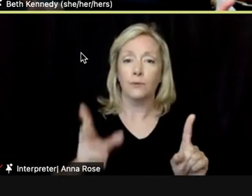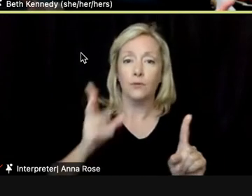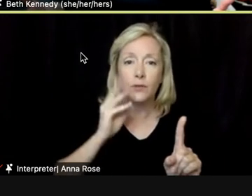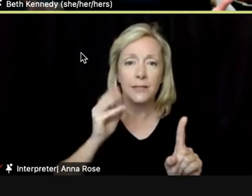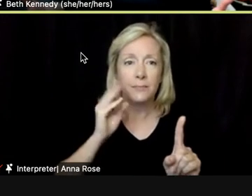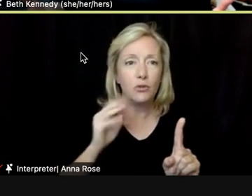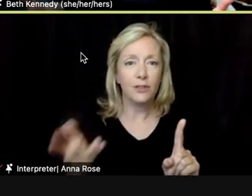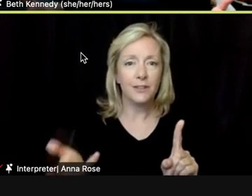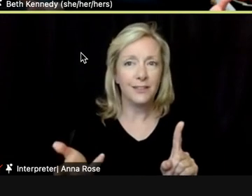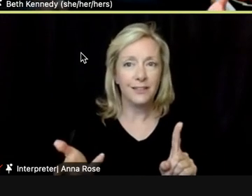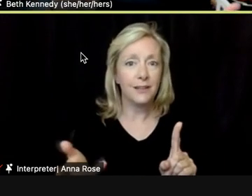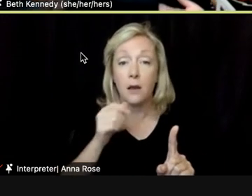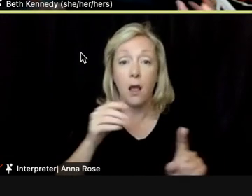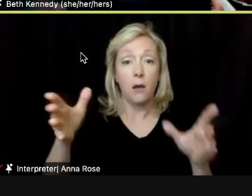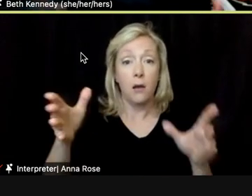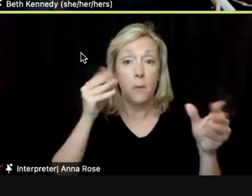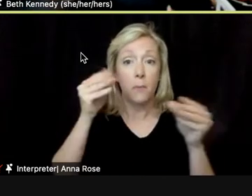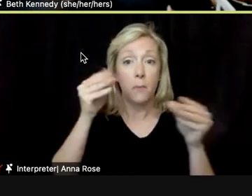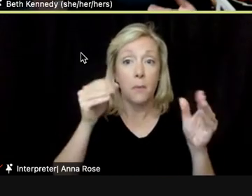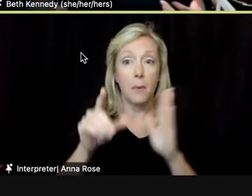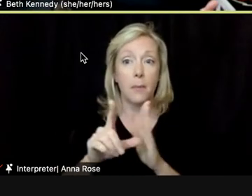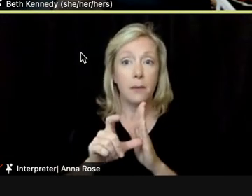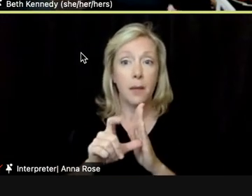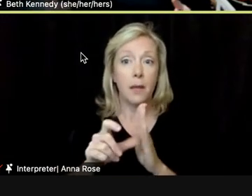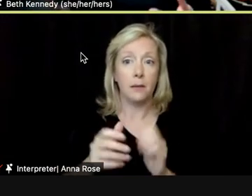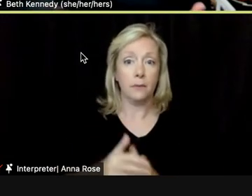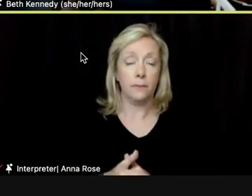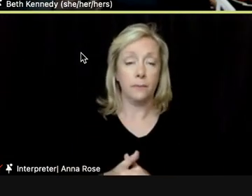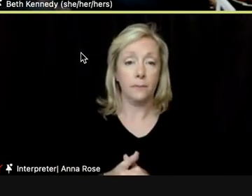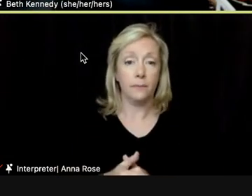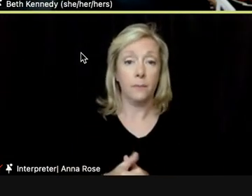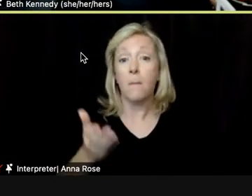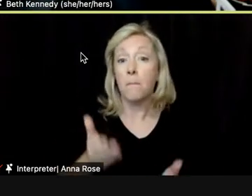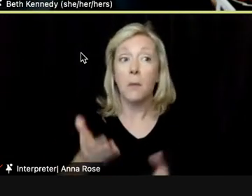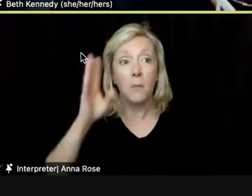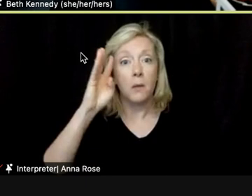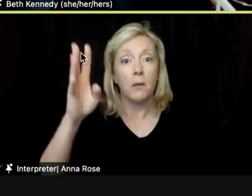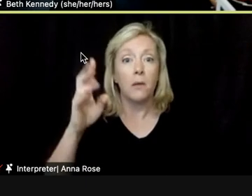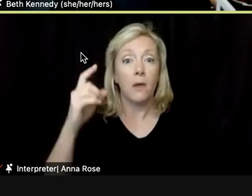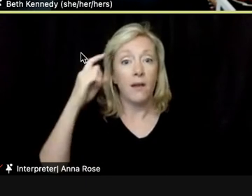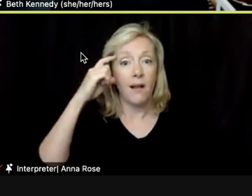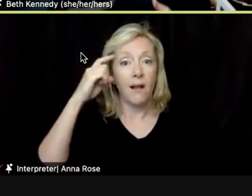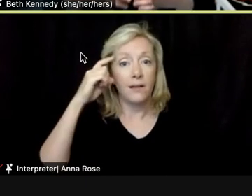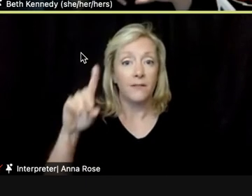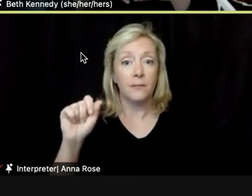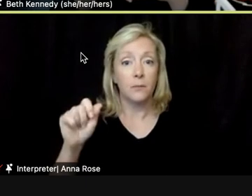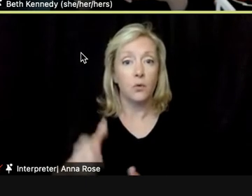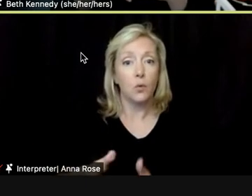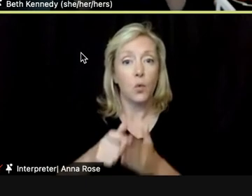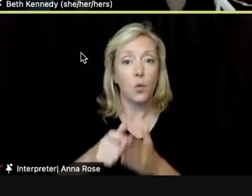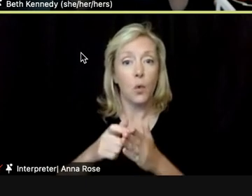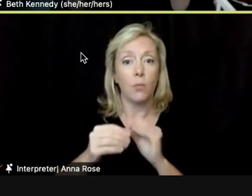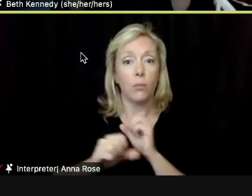has additional disabilities, maybe a cognitive disability that is going to require some extra processing time,